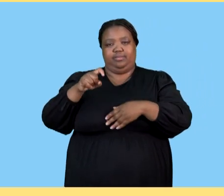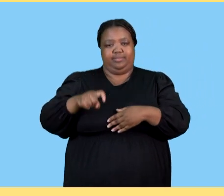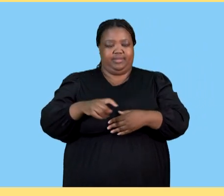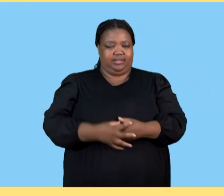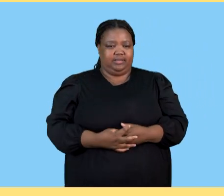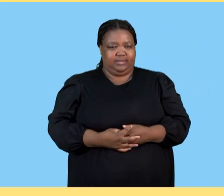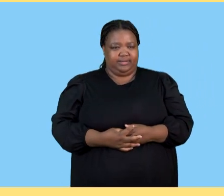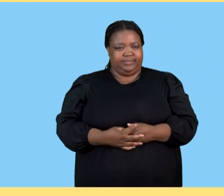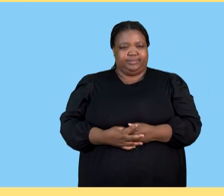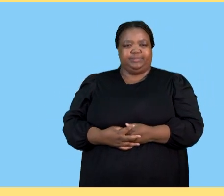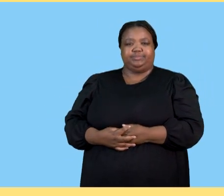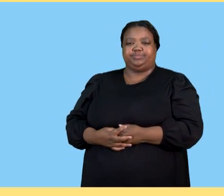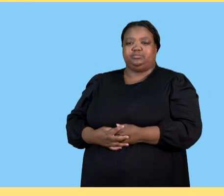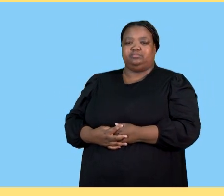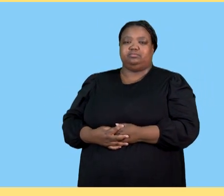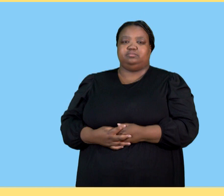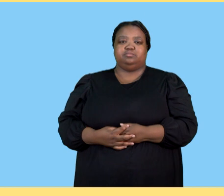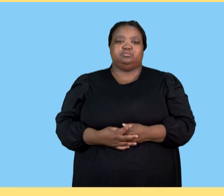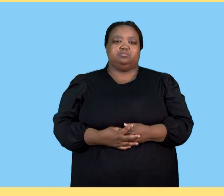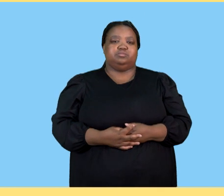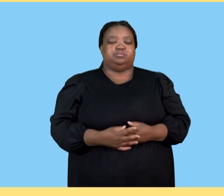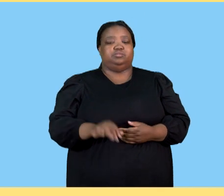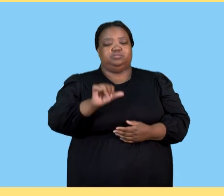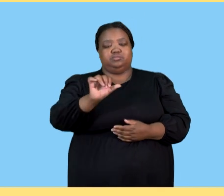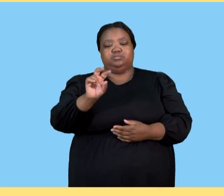closing bank balance. So I'll come here, then I'll say